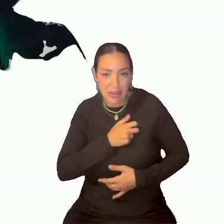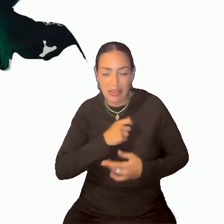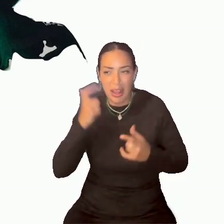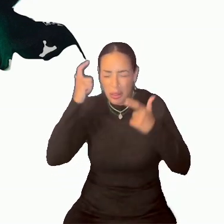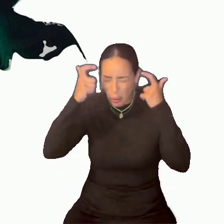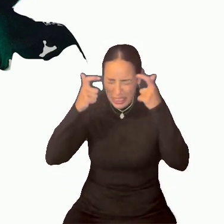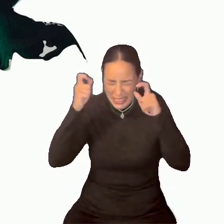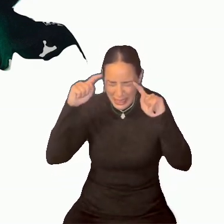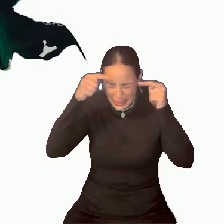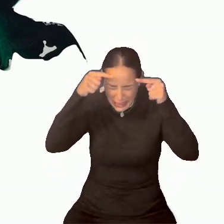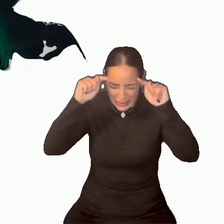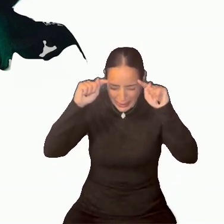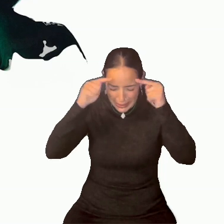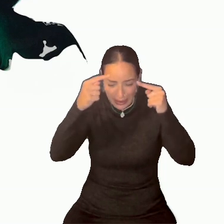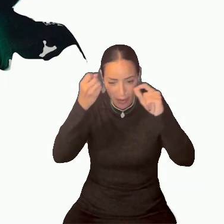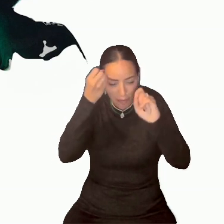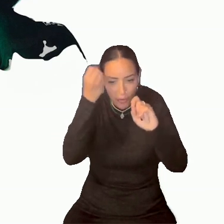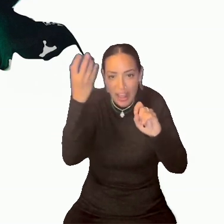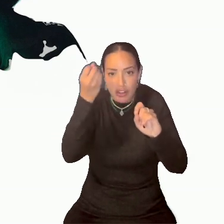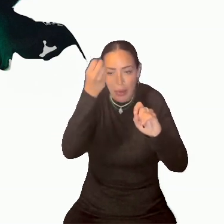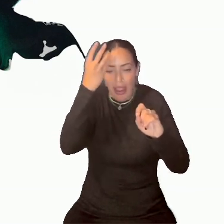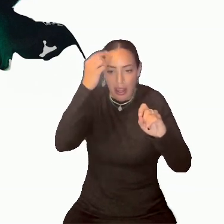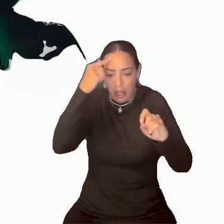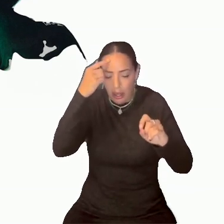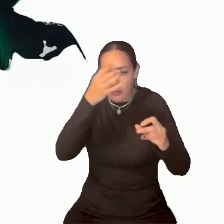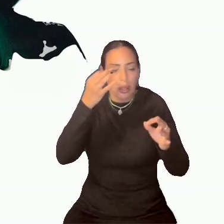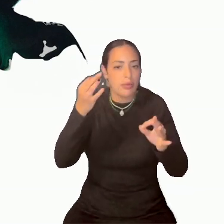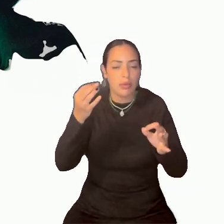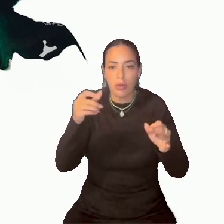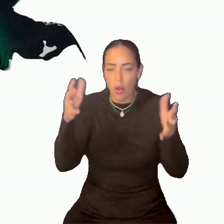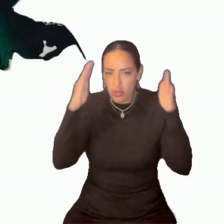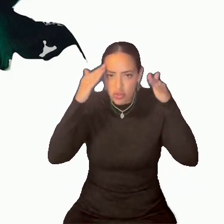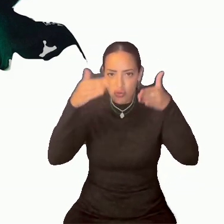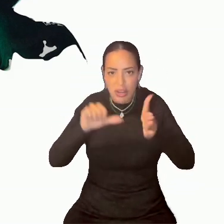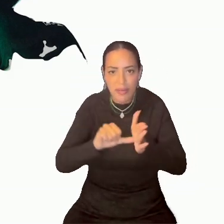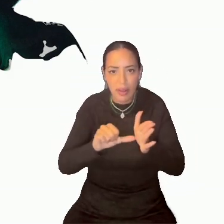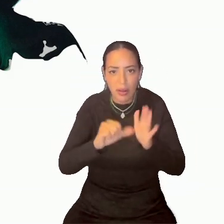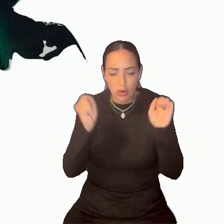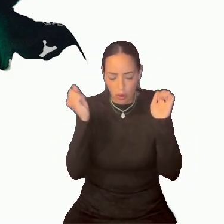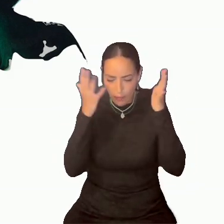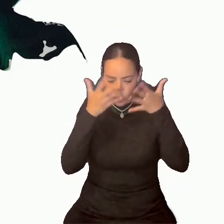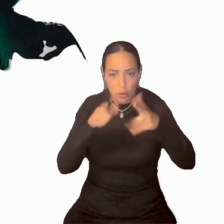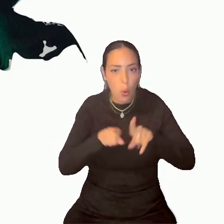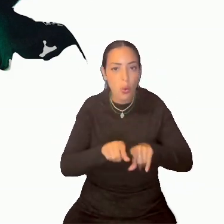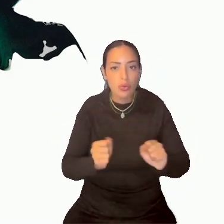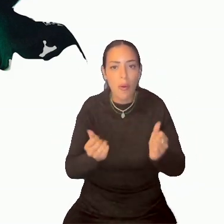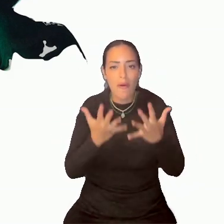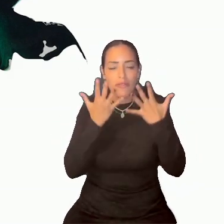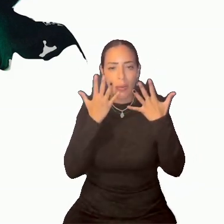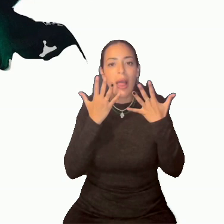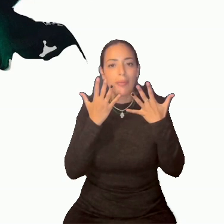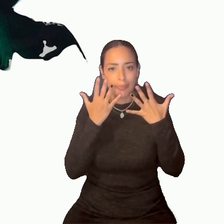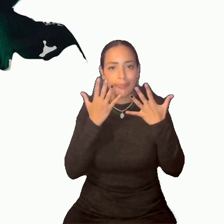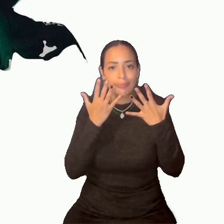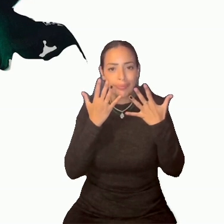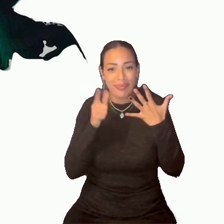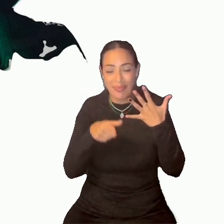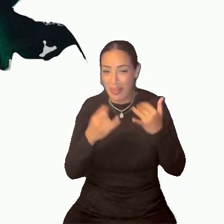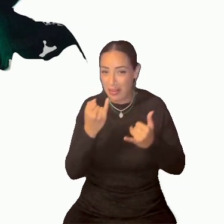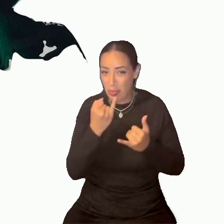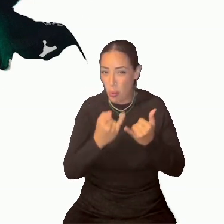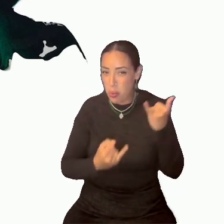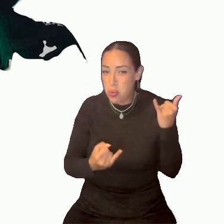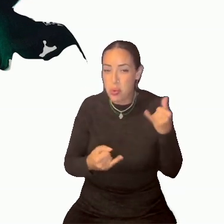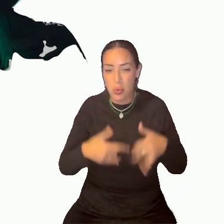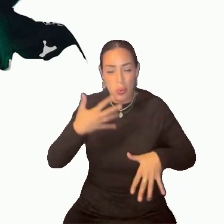intrusive thoughts and flashbacks, difficulties concentrating, confusion and overwhelm. All of these increase the